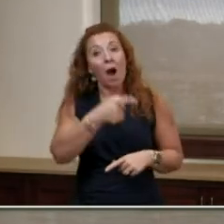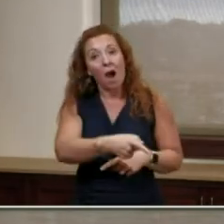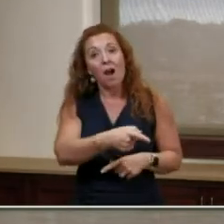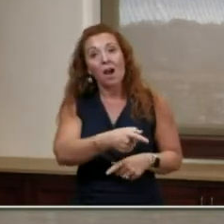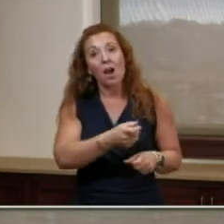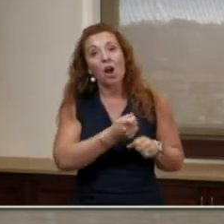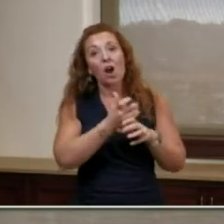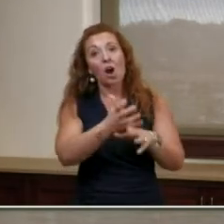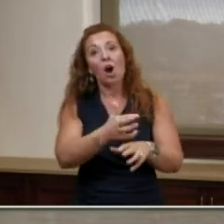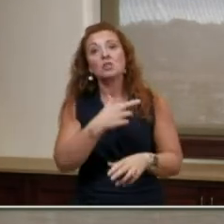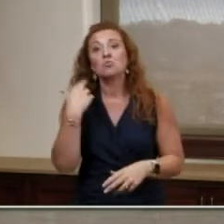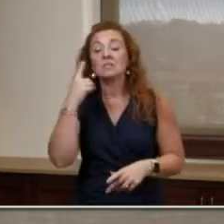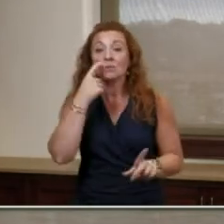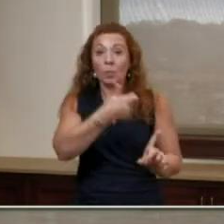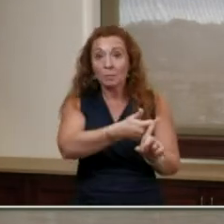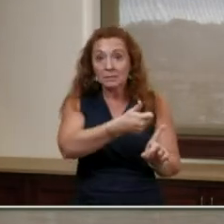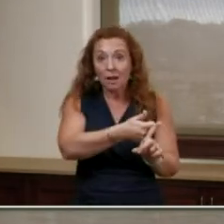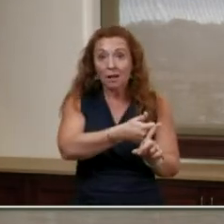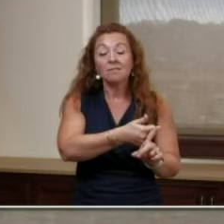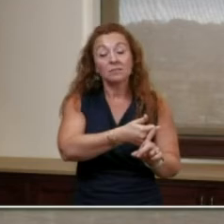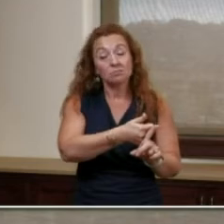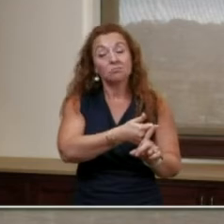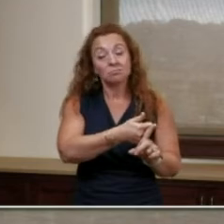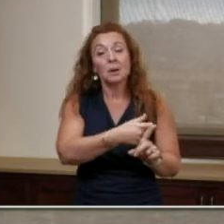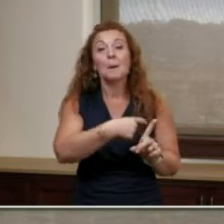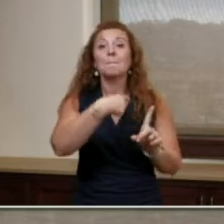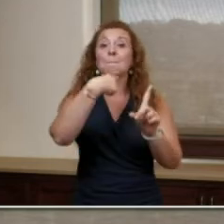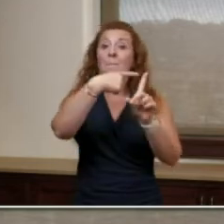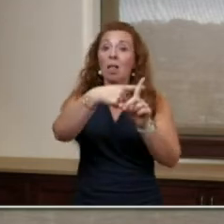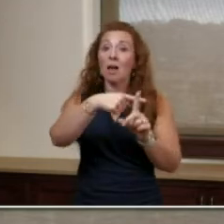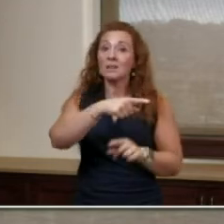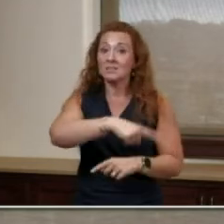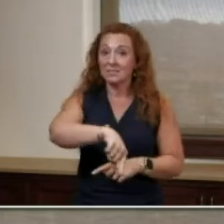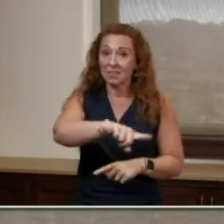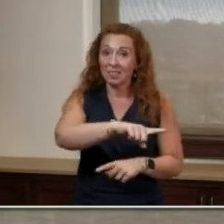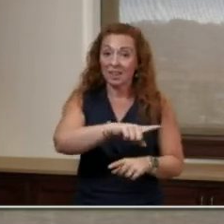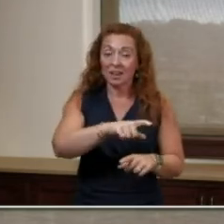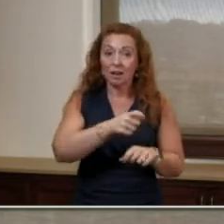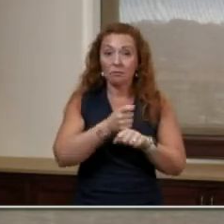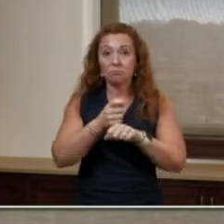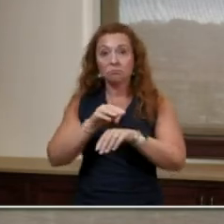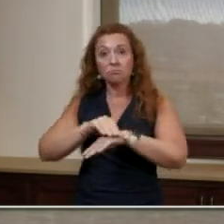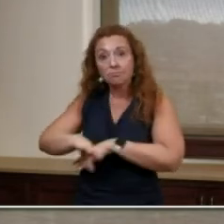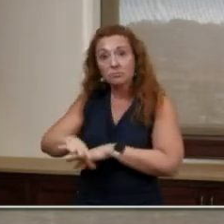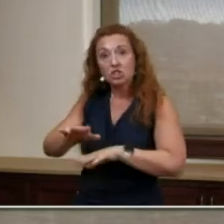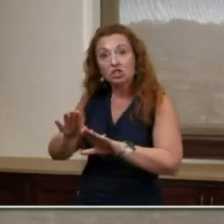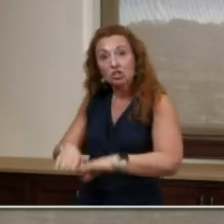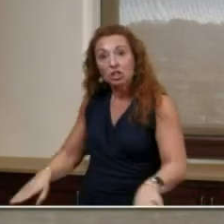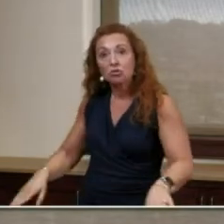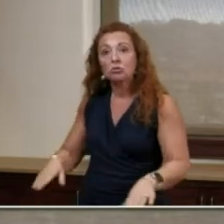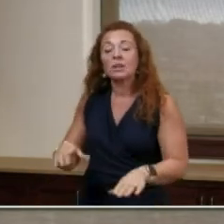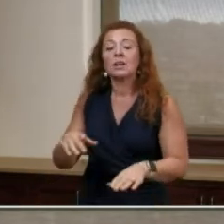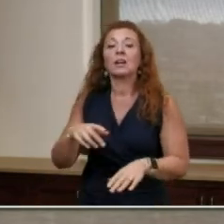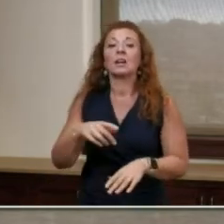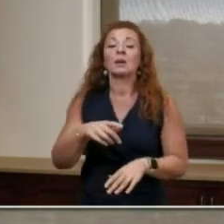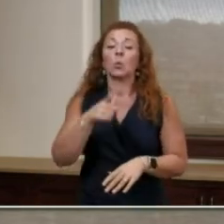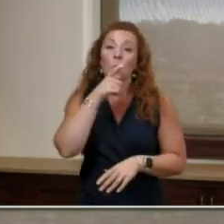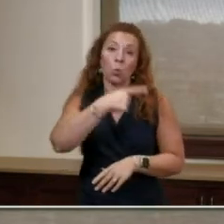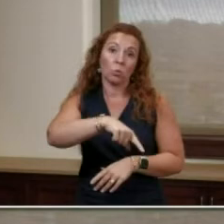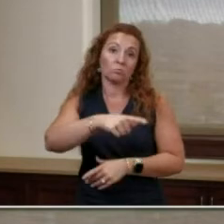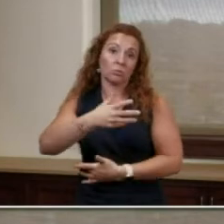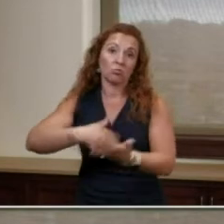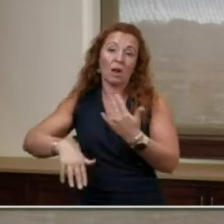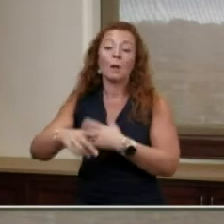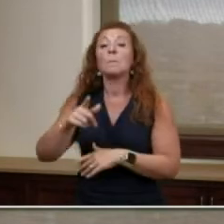themselves at risk in a big way, but also their children and the kids that they're around. The